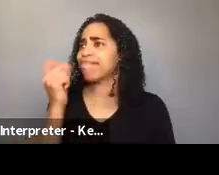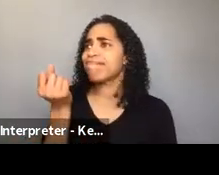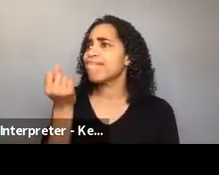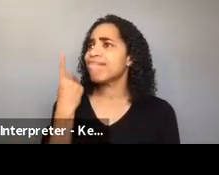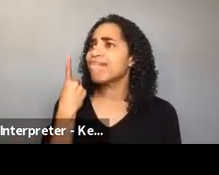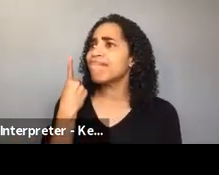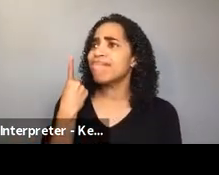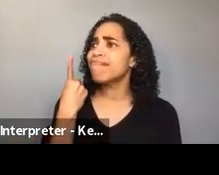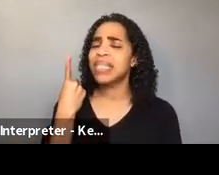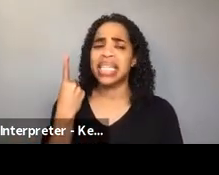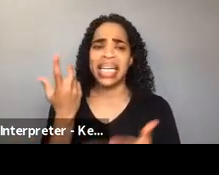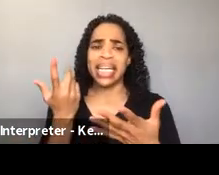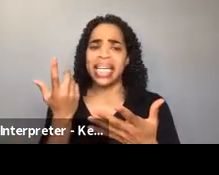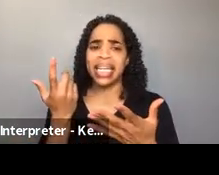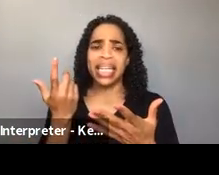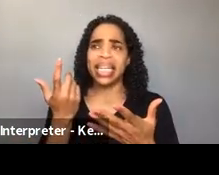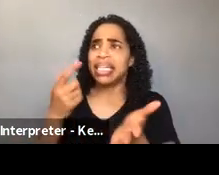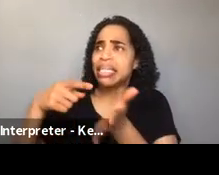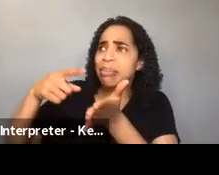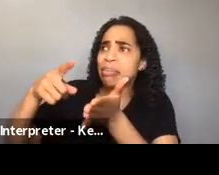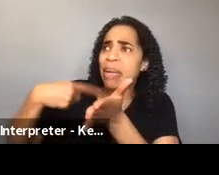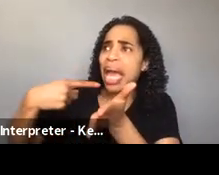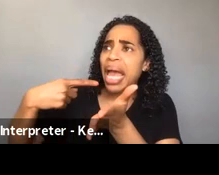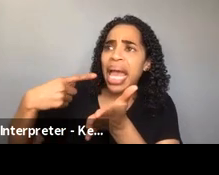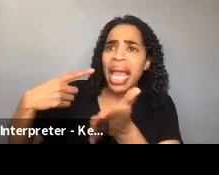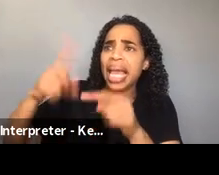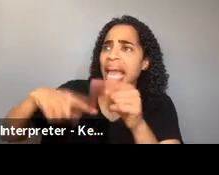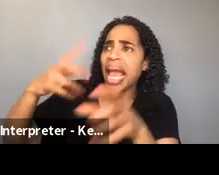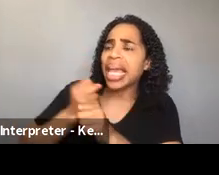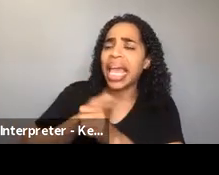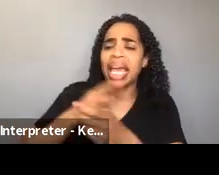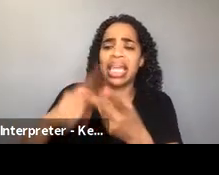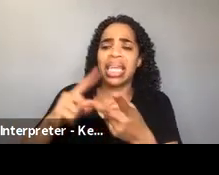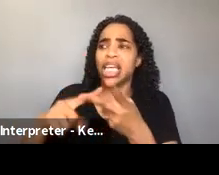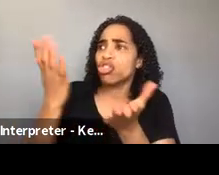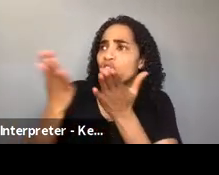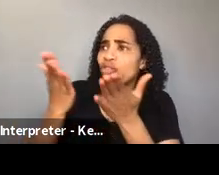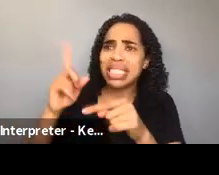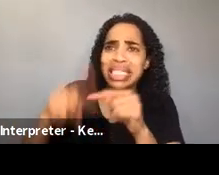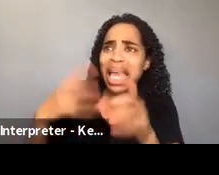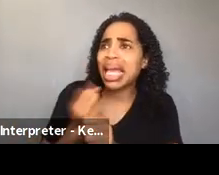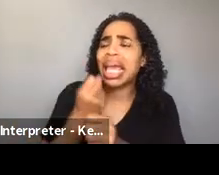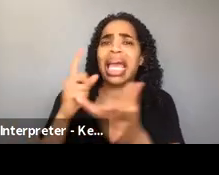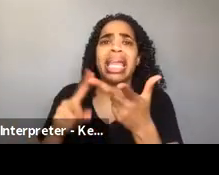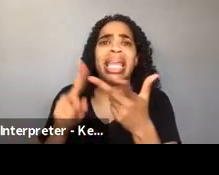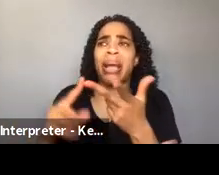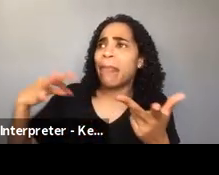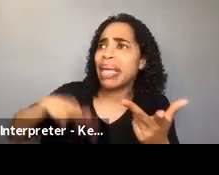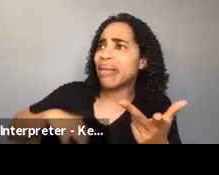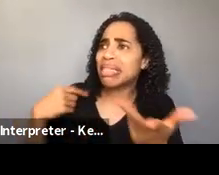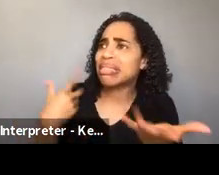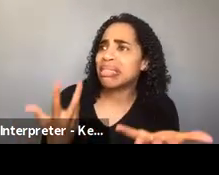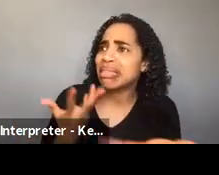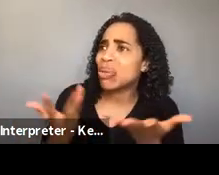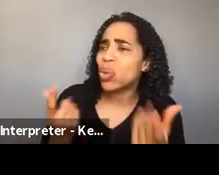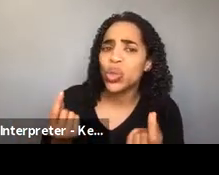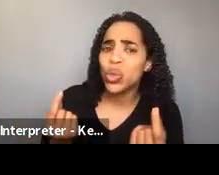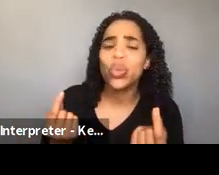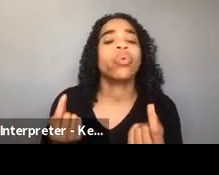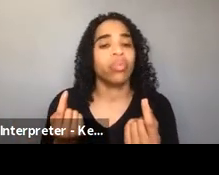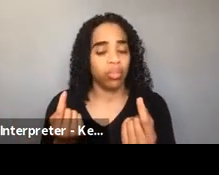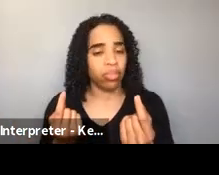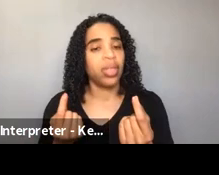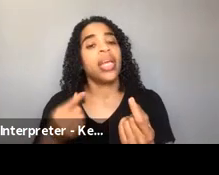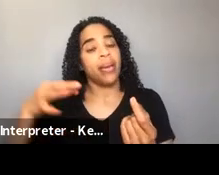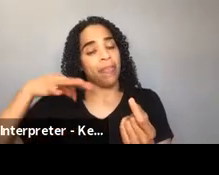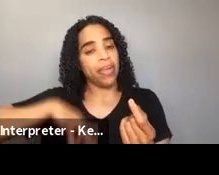or obtaining payments, services, or other benefits for which they may be eligible. The delivery of benefits